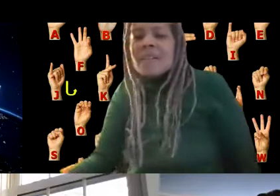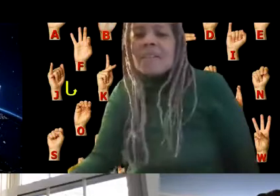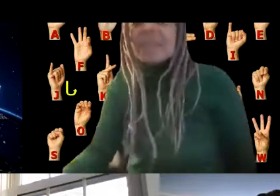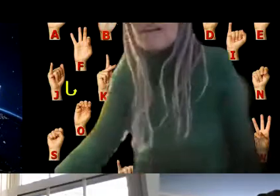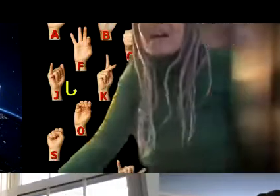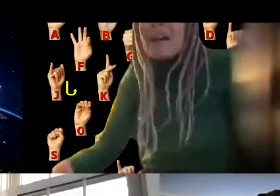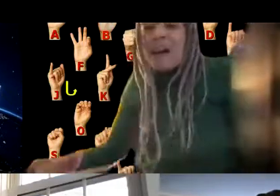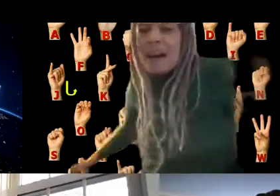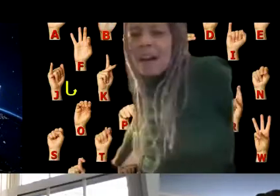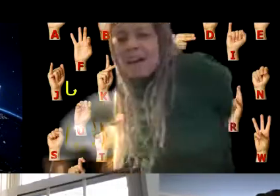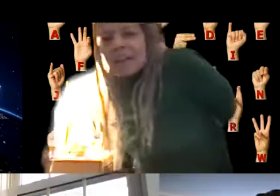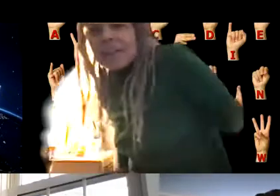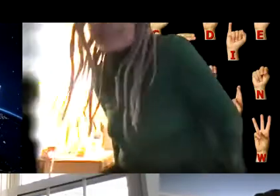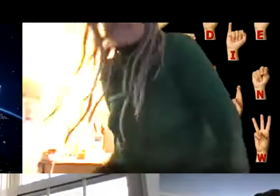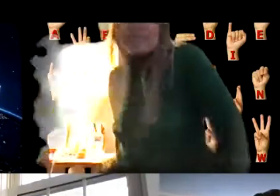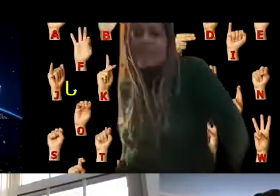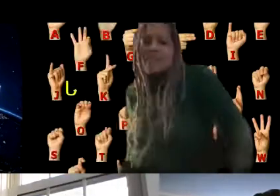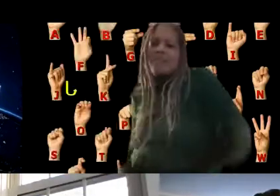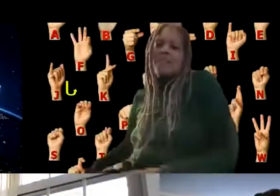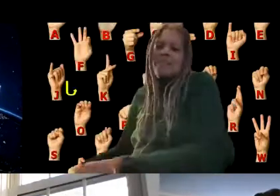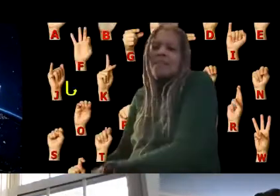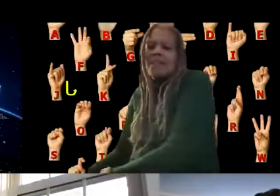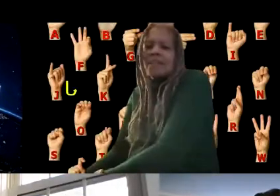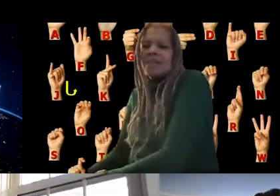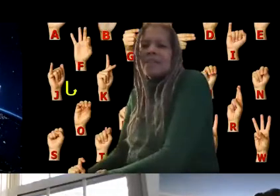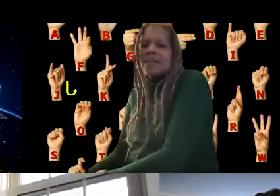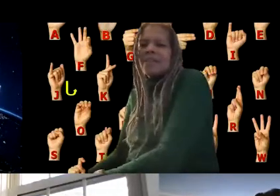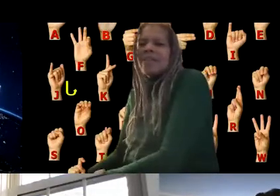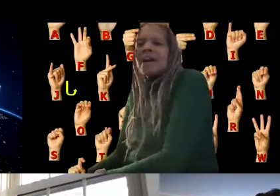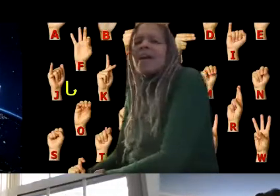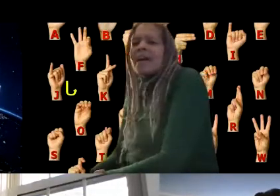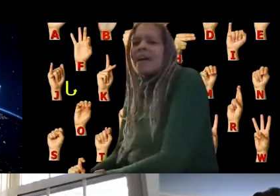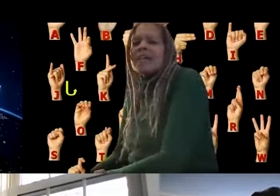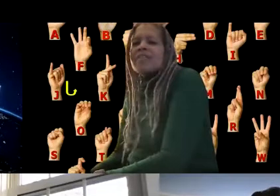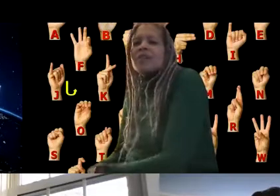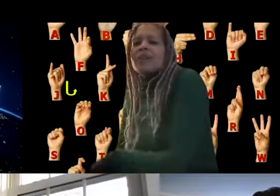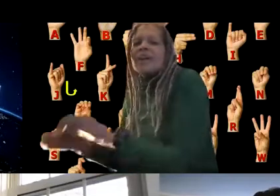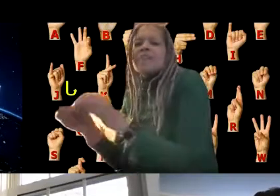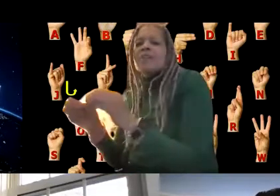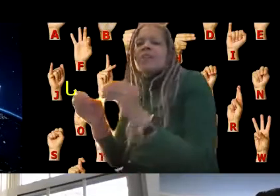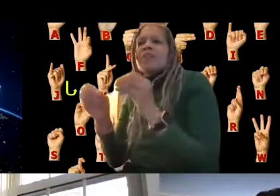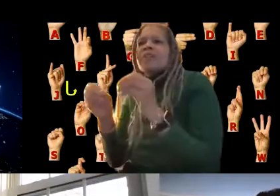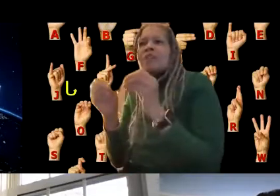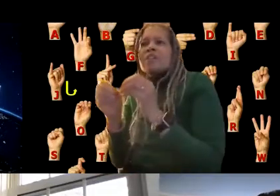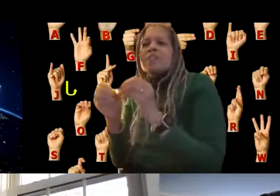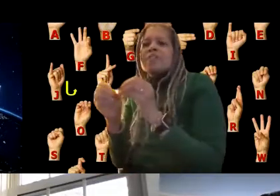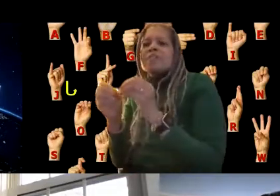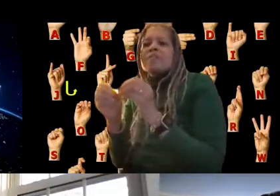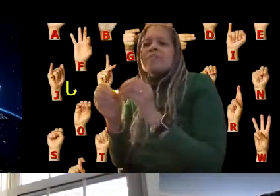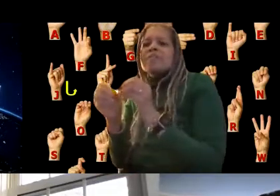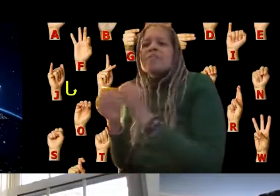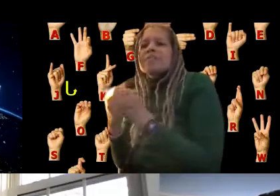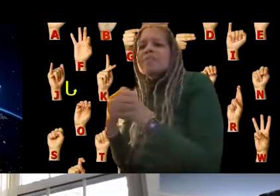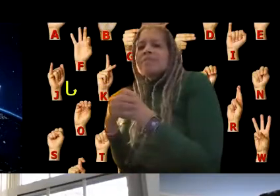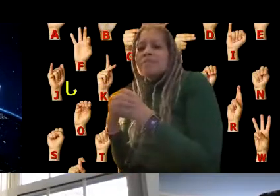model. But he's a model of what to do with a lot of money and power for sure. Well, Yeah. with advantage. I still think He has opportunity and